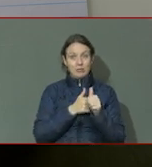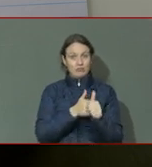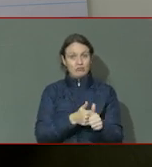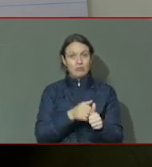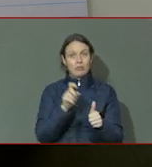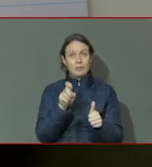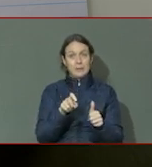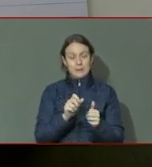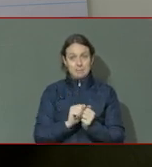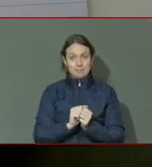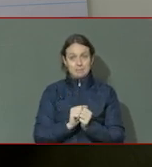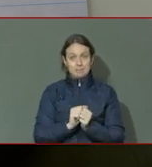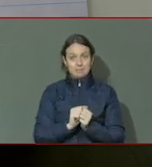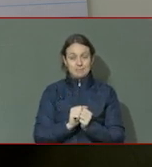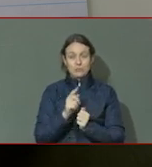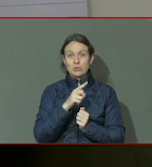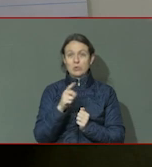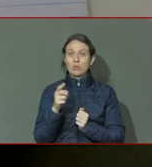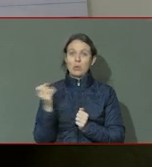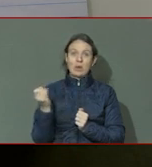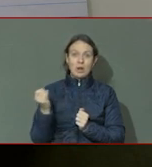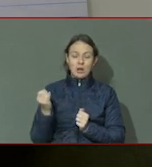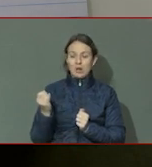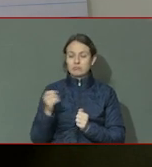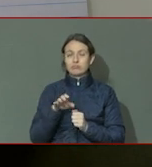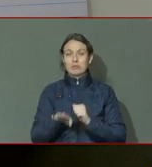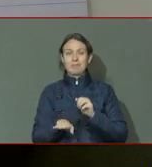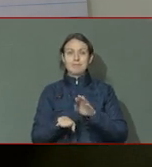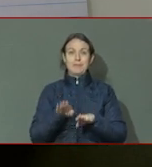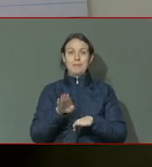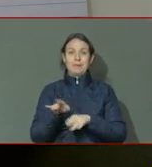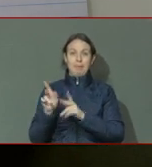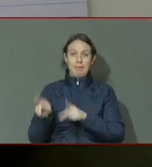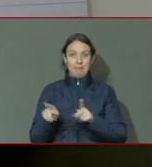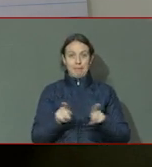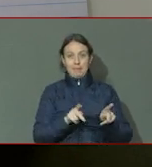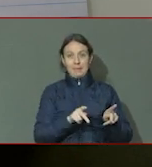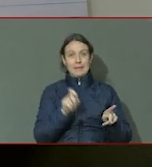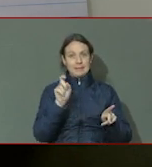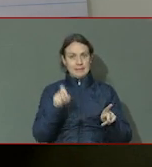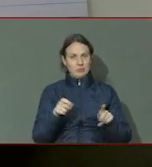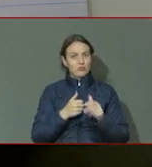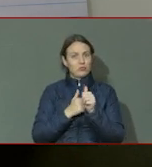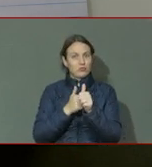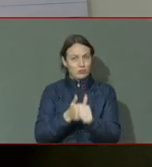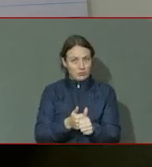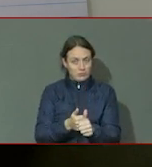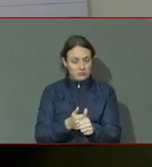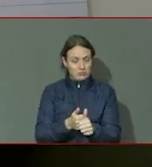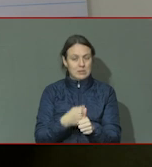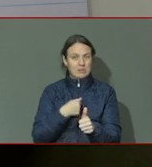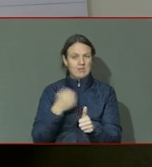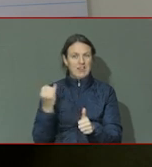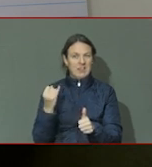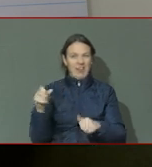You must give a recipe to do the work. So this is now a science recipe. I have science